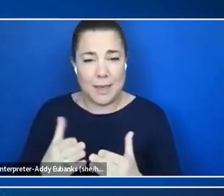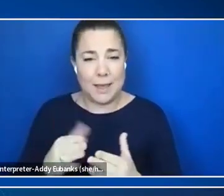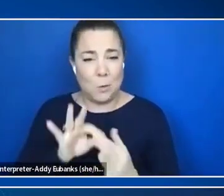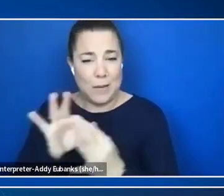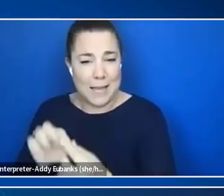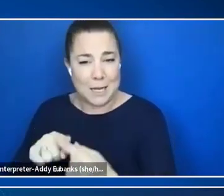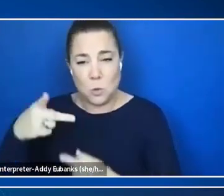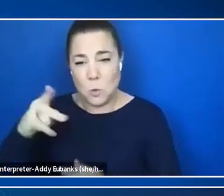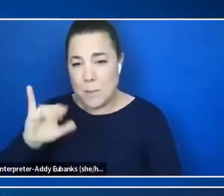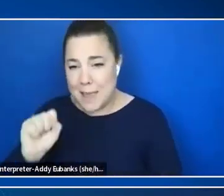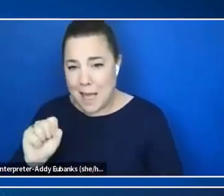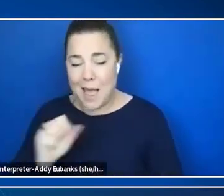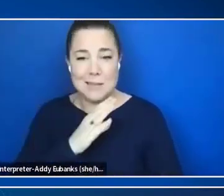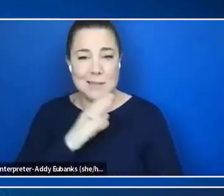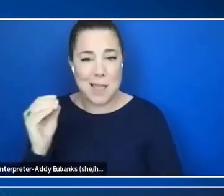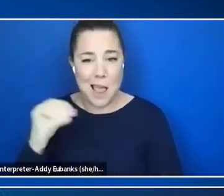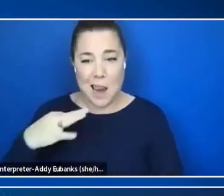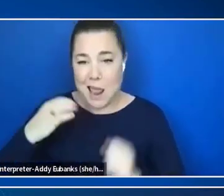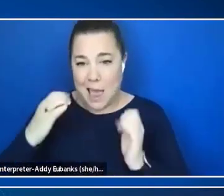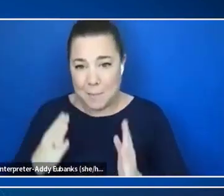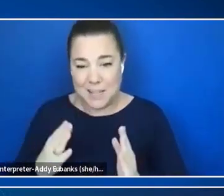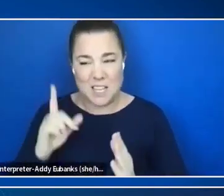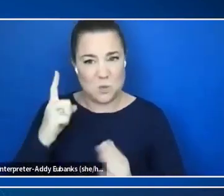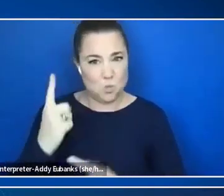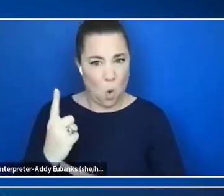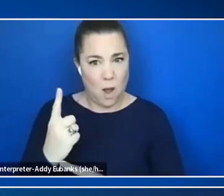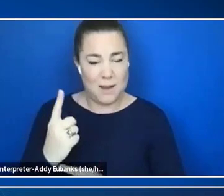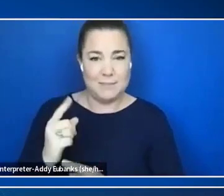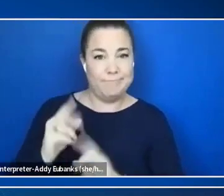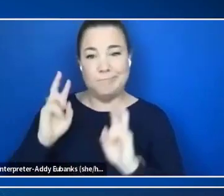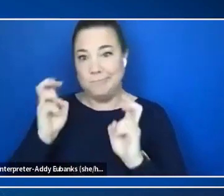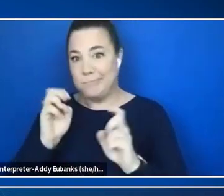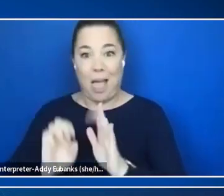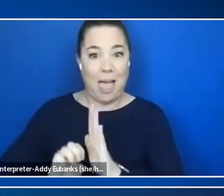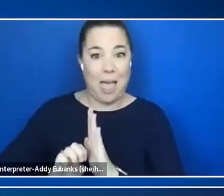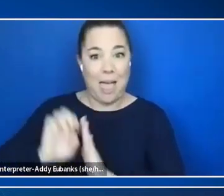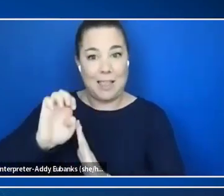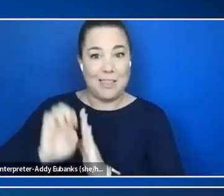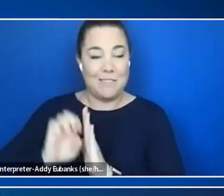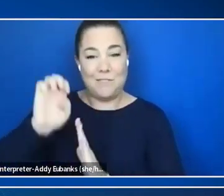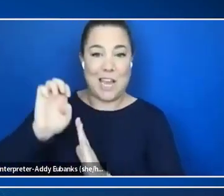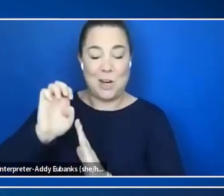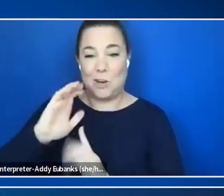future applicants? The short, elevator ride speech is what they're looking for.